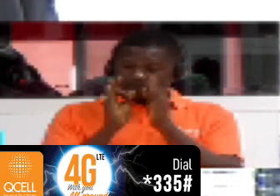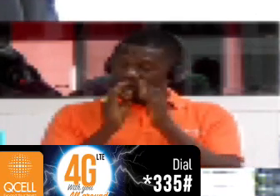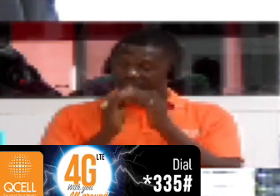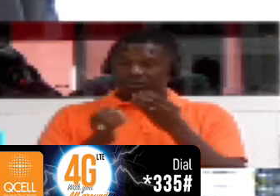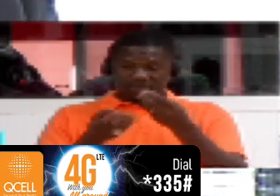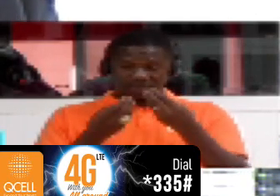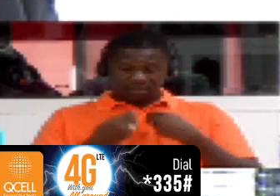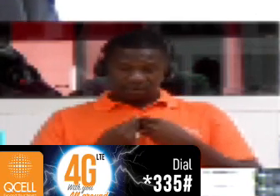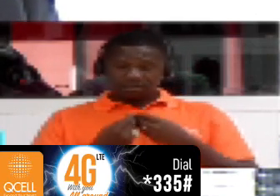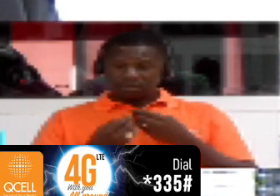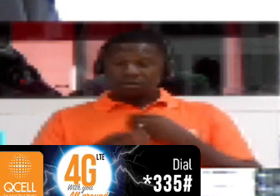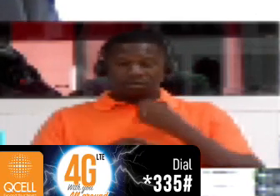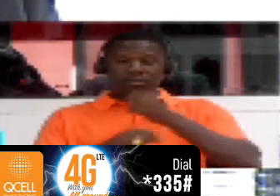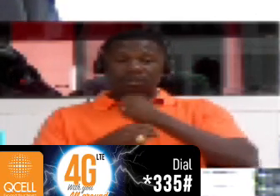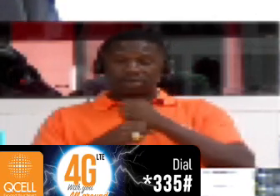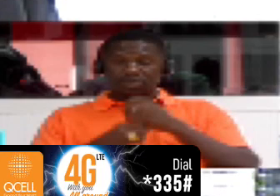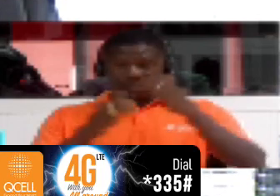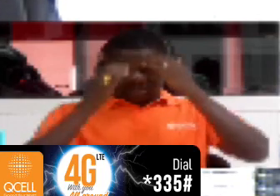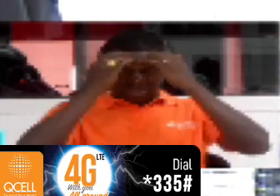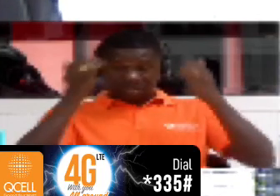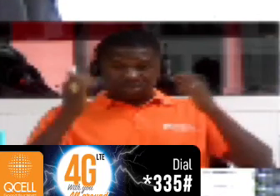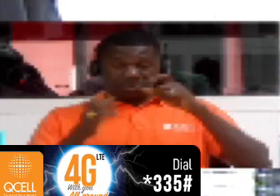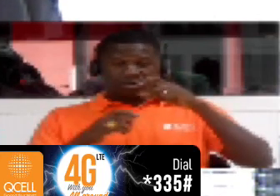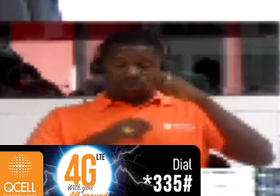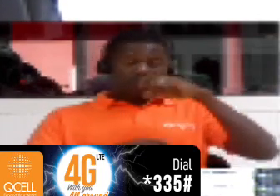was that I was going to be made an intelligence officer.